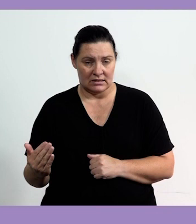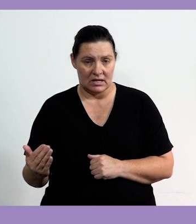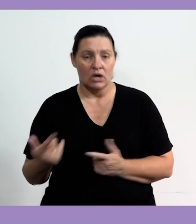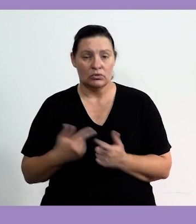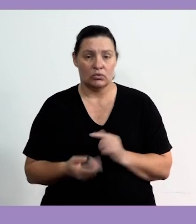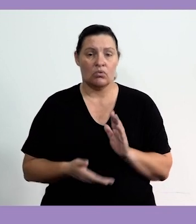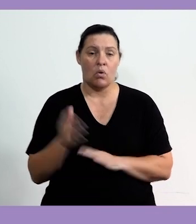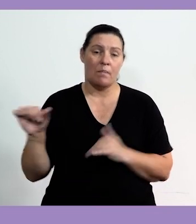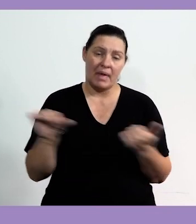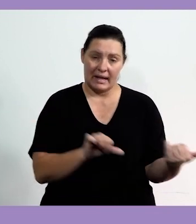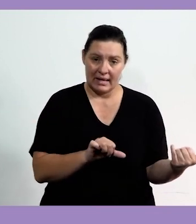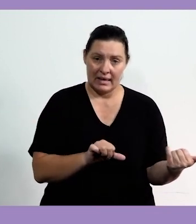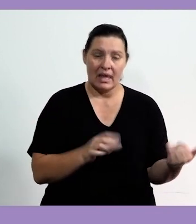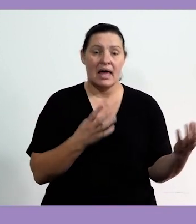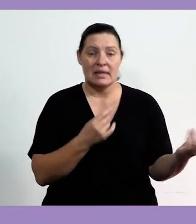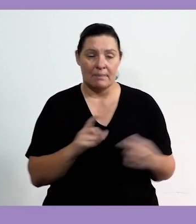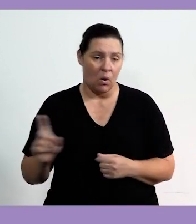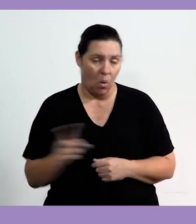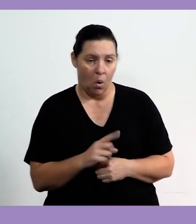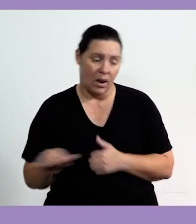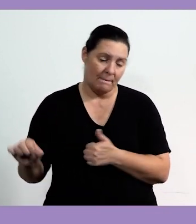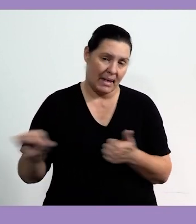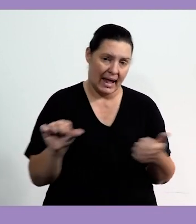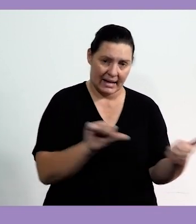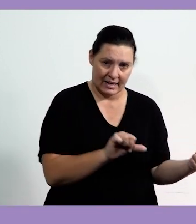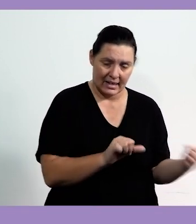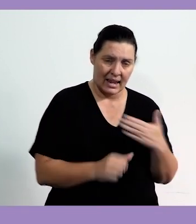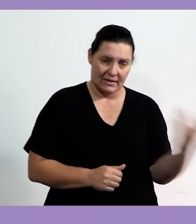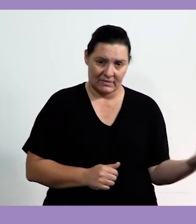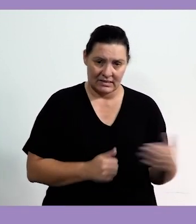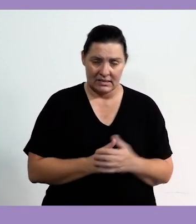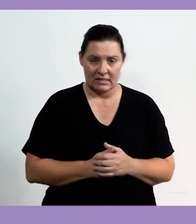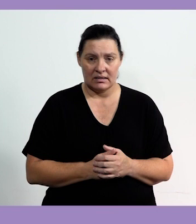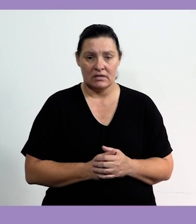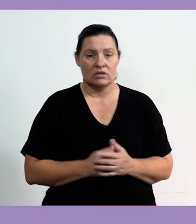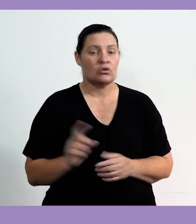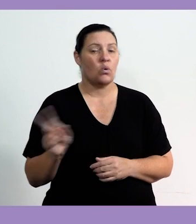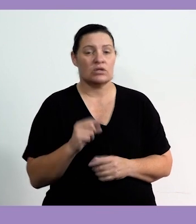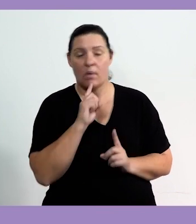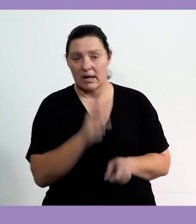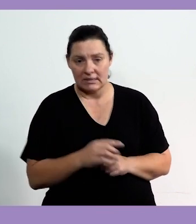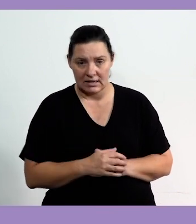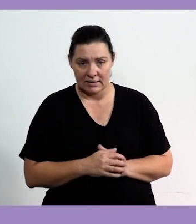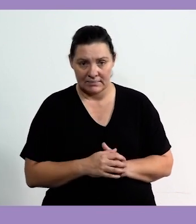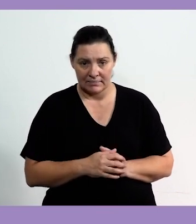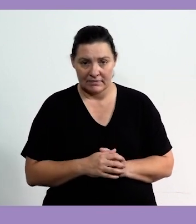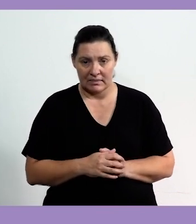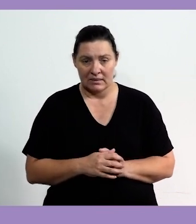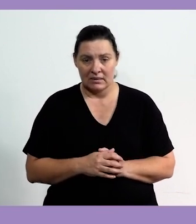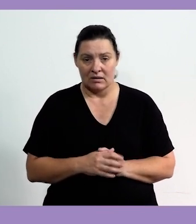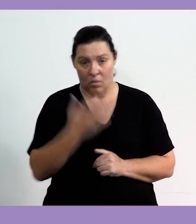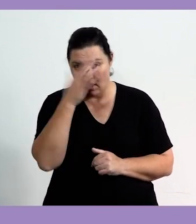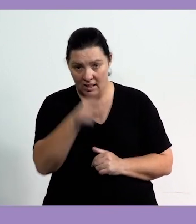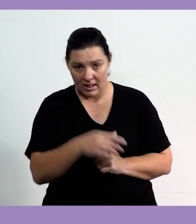to the right. For us to go back, all the numbers need to shift back to the left. So what is our